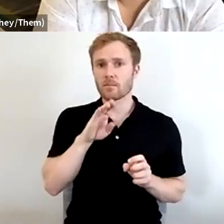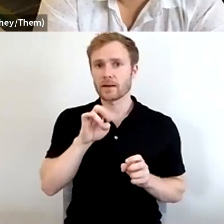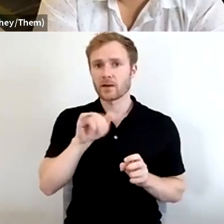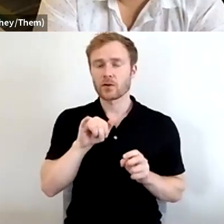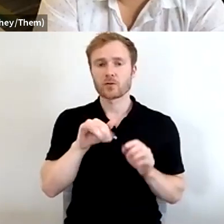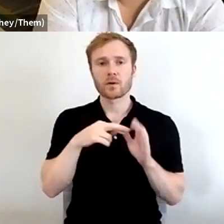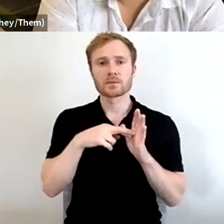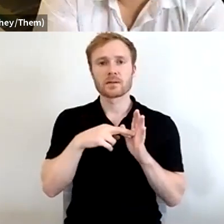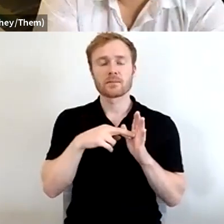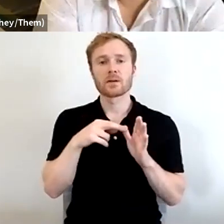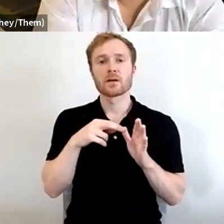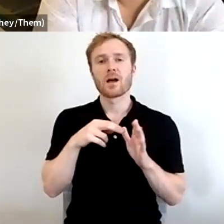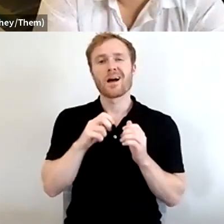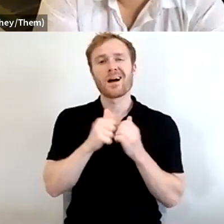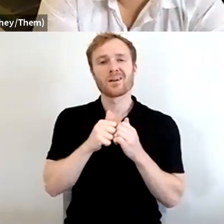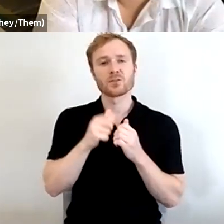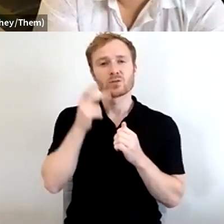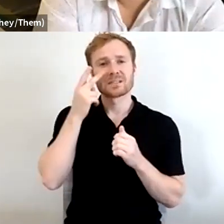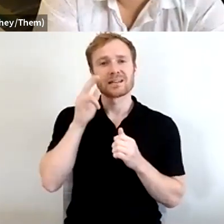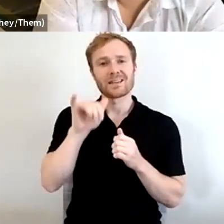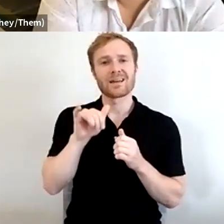play out in your work?